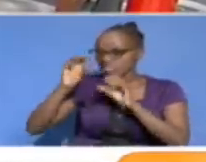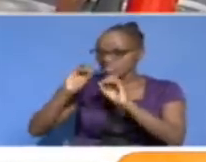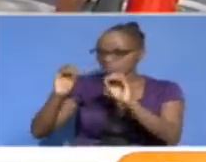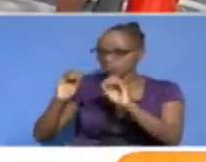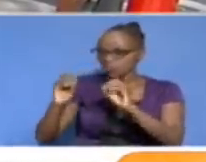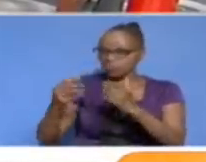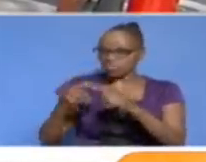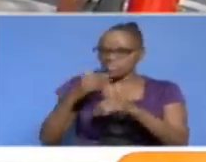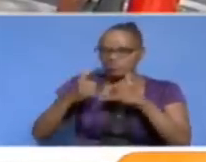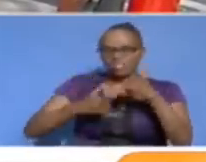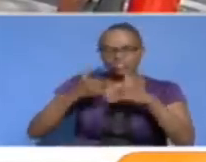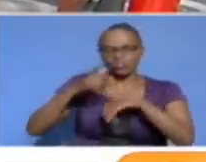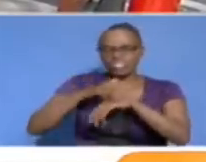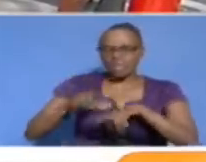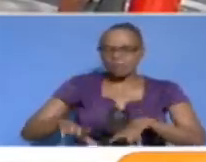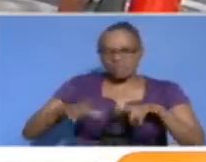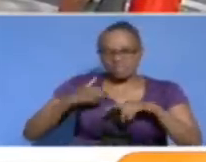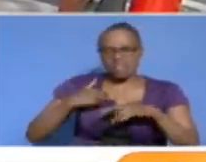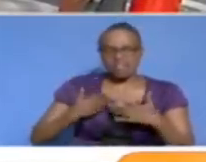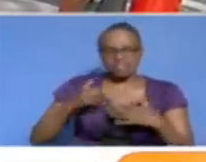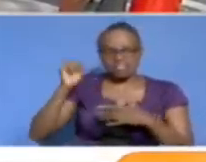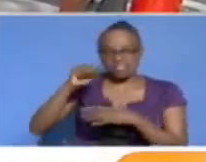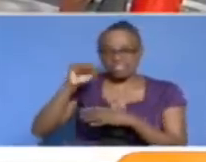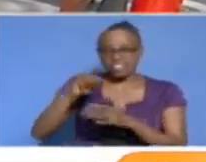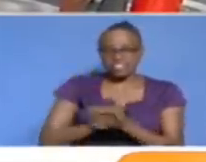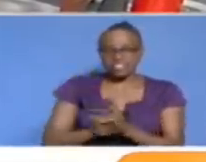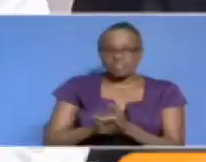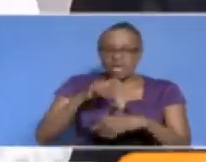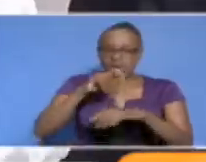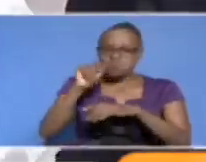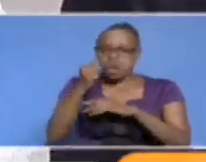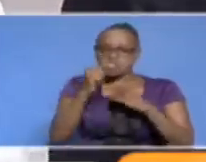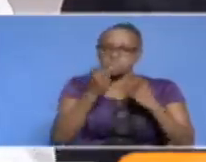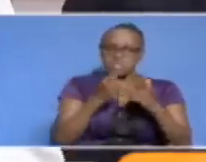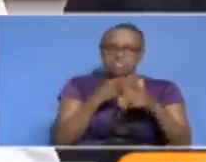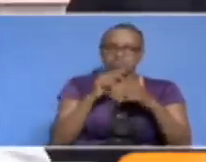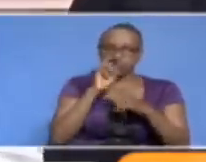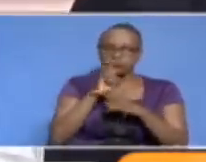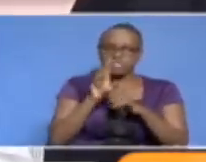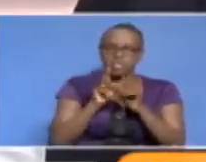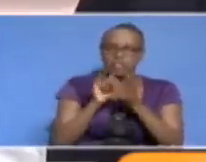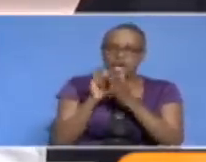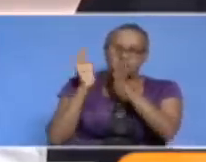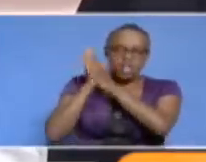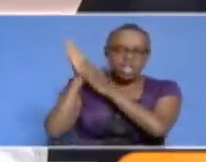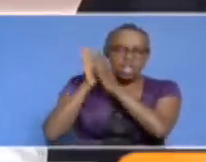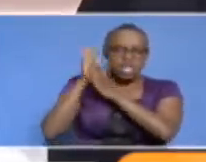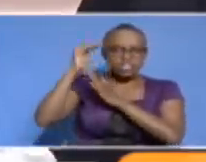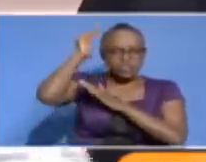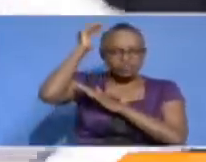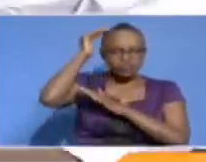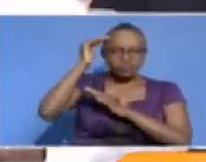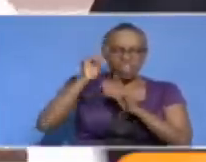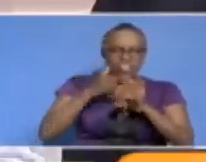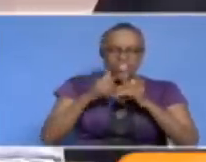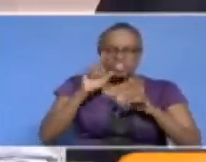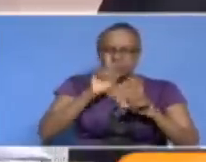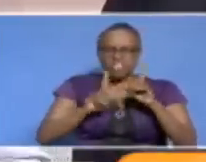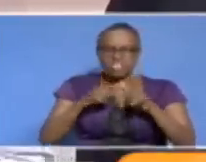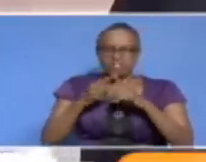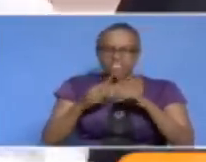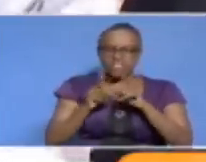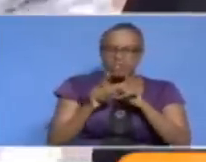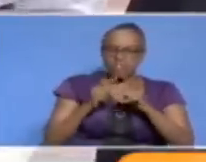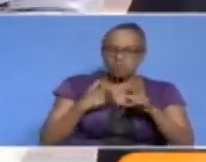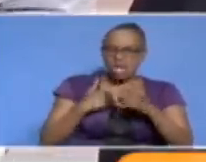that serious. Enjoy it when you are alive. Yes. Once in a while, tunaona ukiva marasta, una dark shades, una